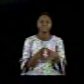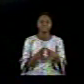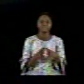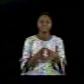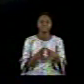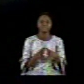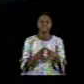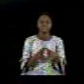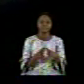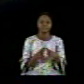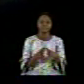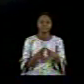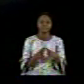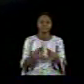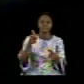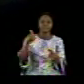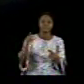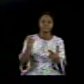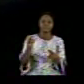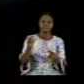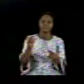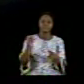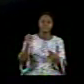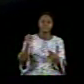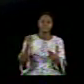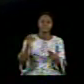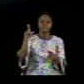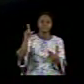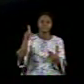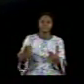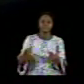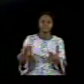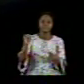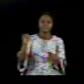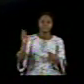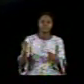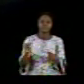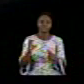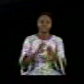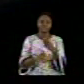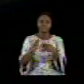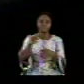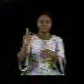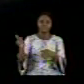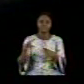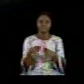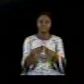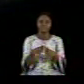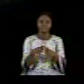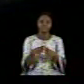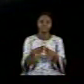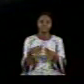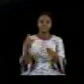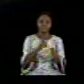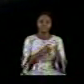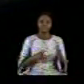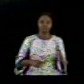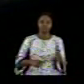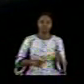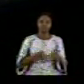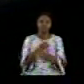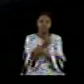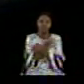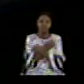Psalm 22, verse 3 says that God inhabits the praises of his people. And that means he actually makes his